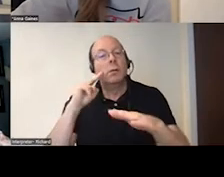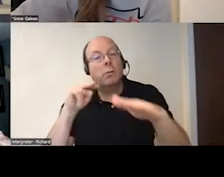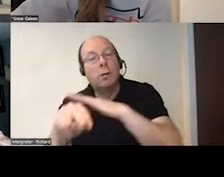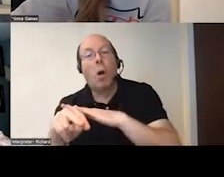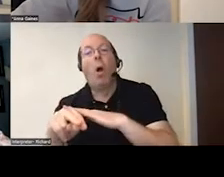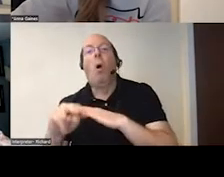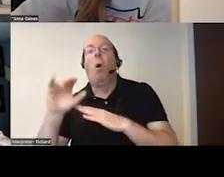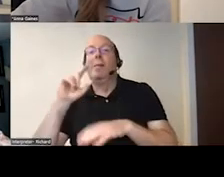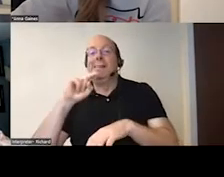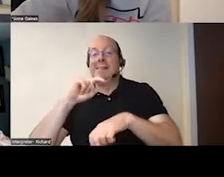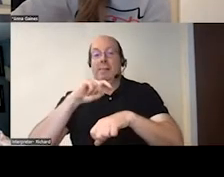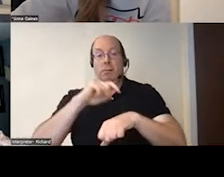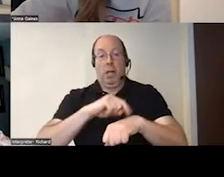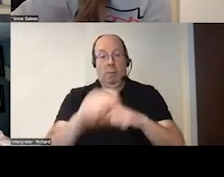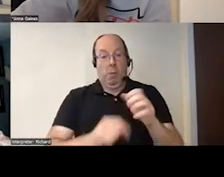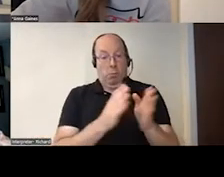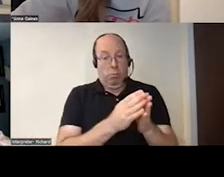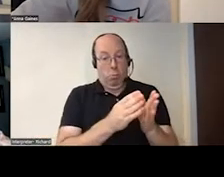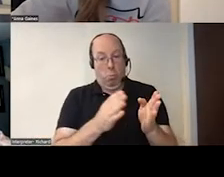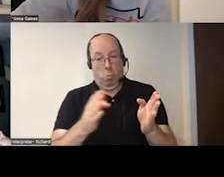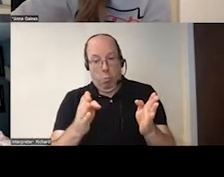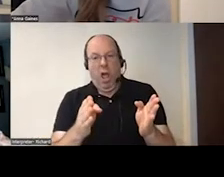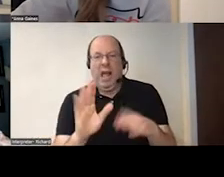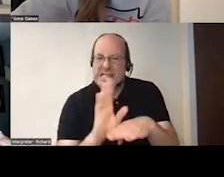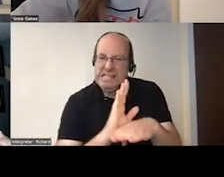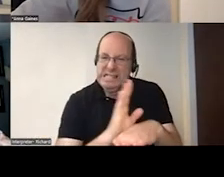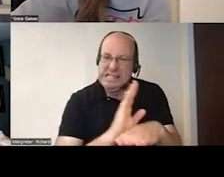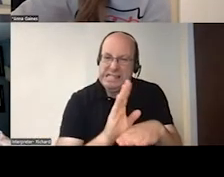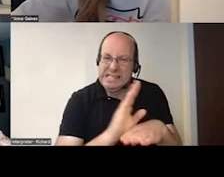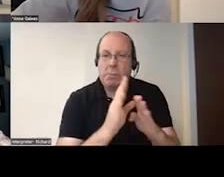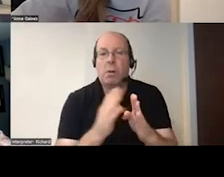and knowing when you have to be ready is half the battle. So